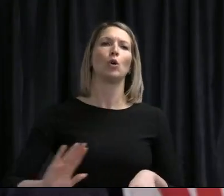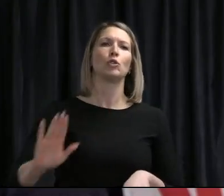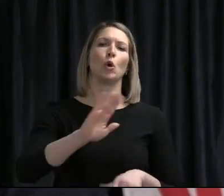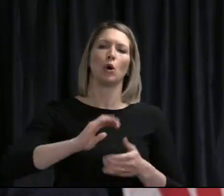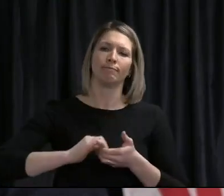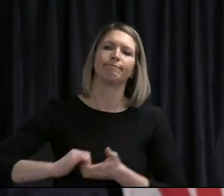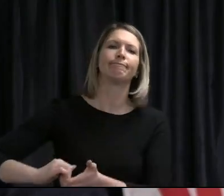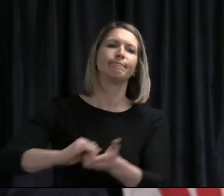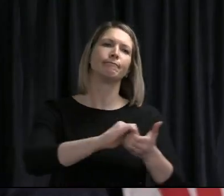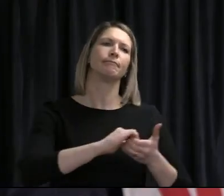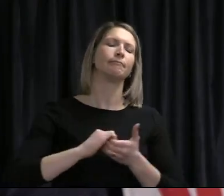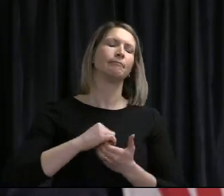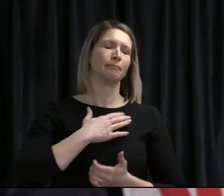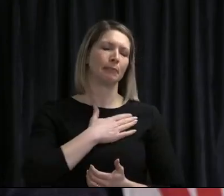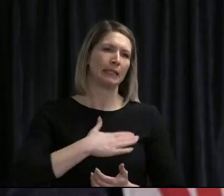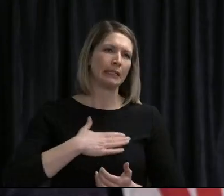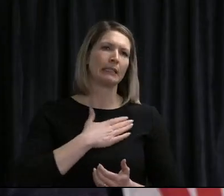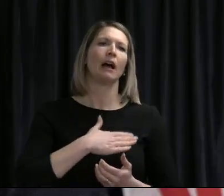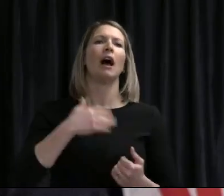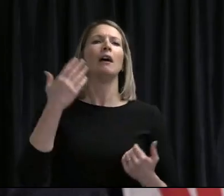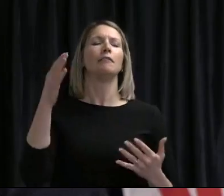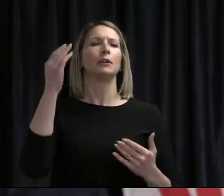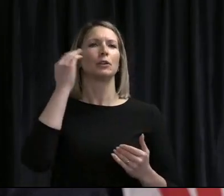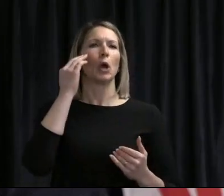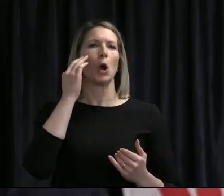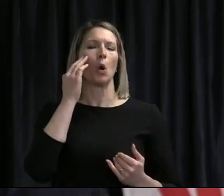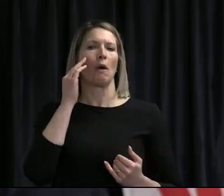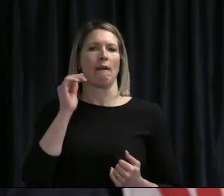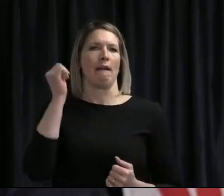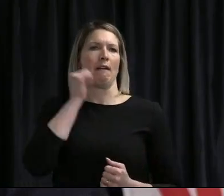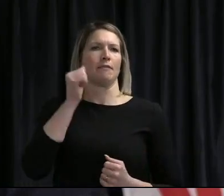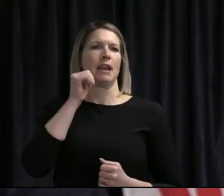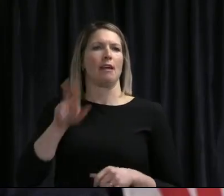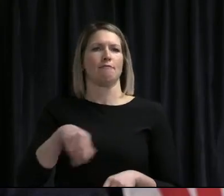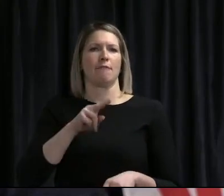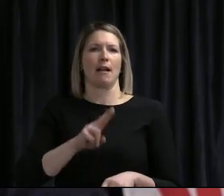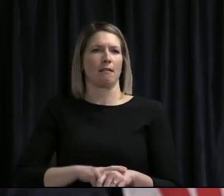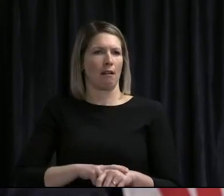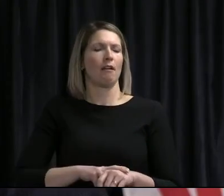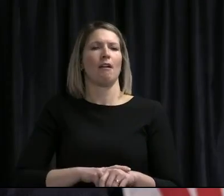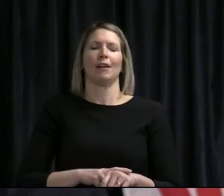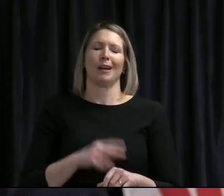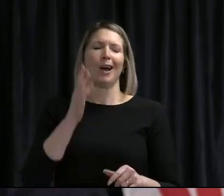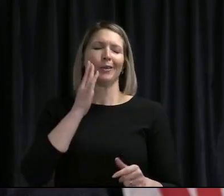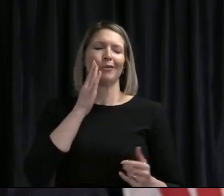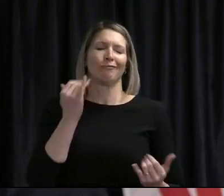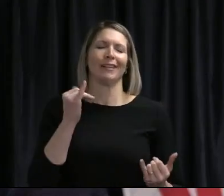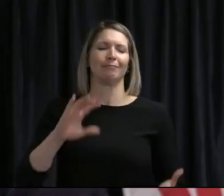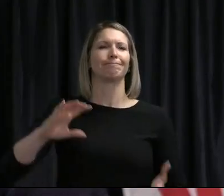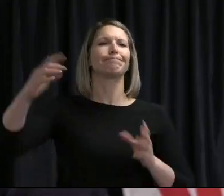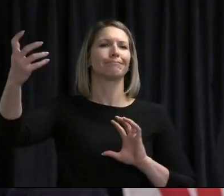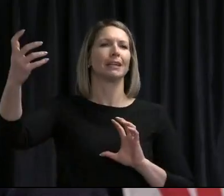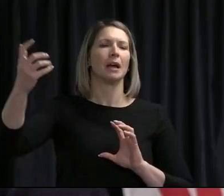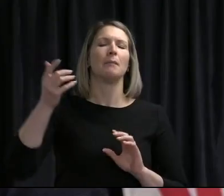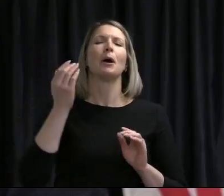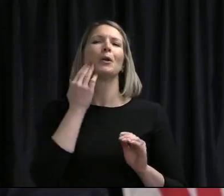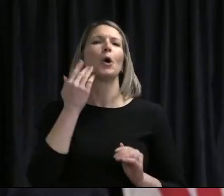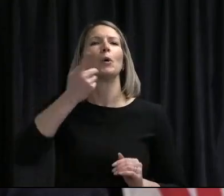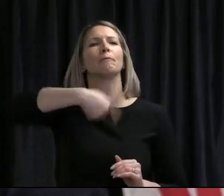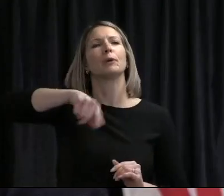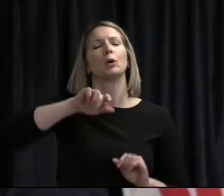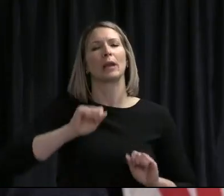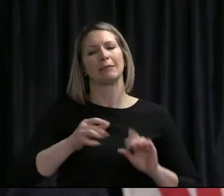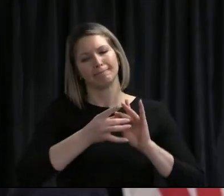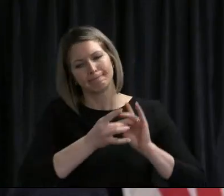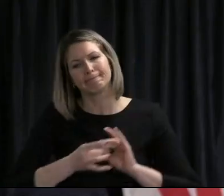be disruptive and overwhelming, I think if we all work together, which I know we're all able to do, we will be able to help flatten